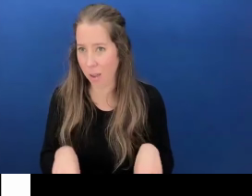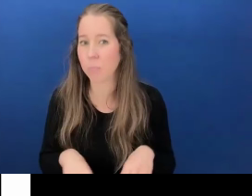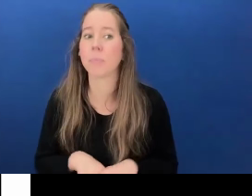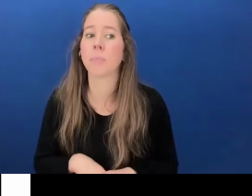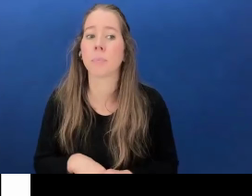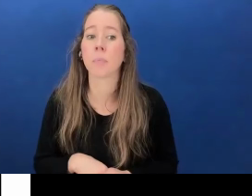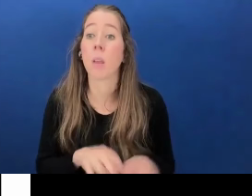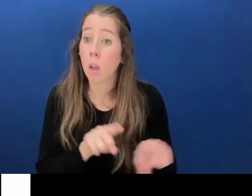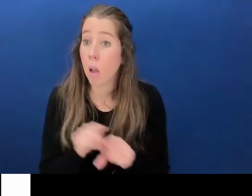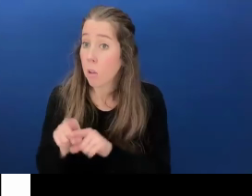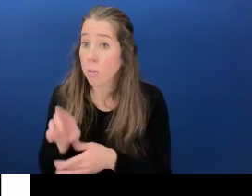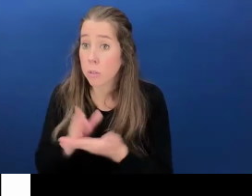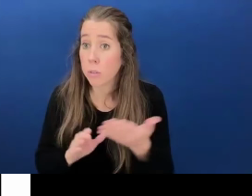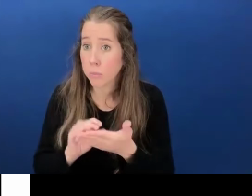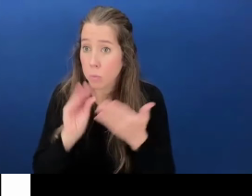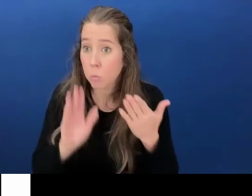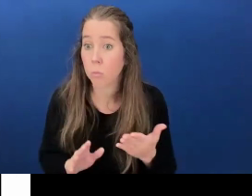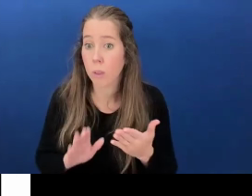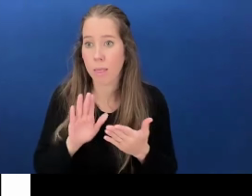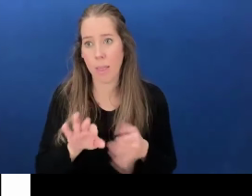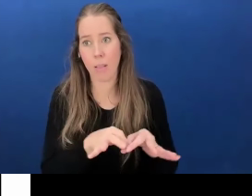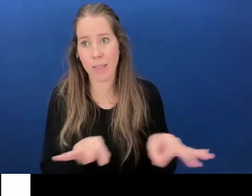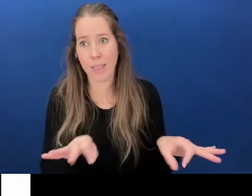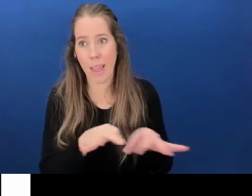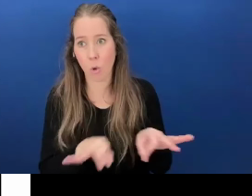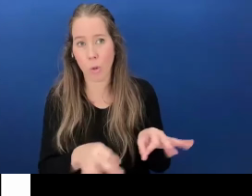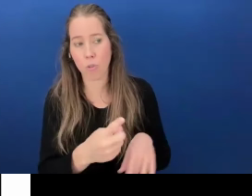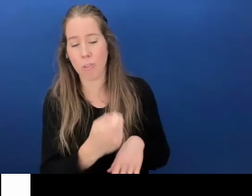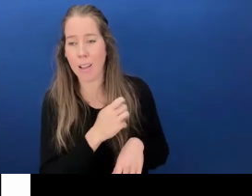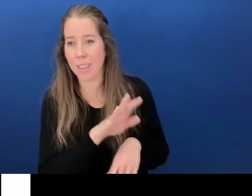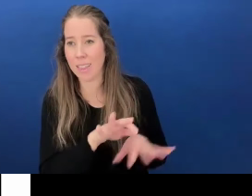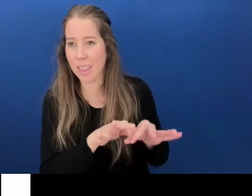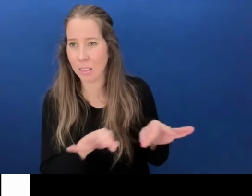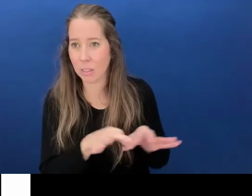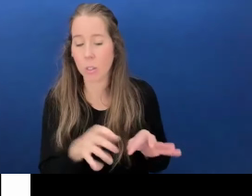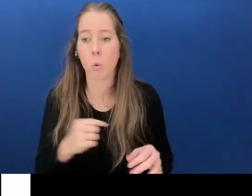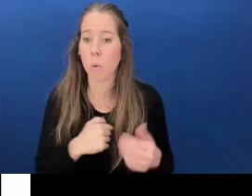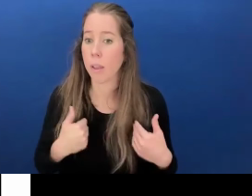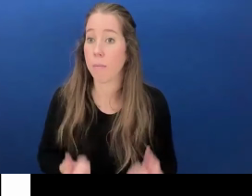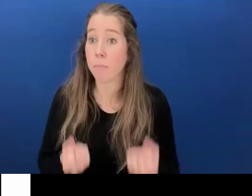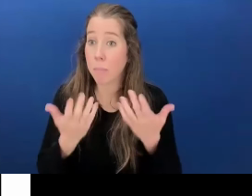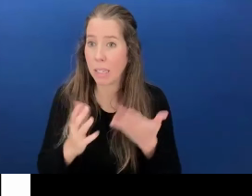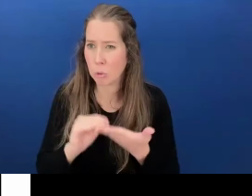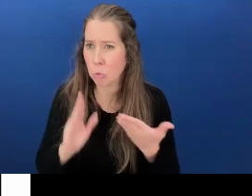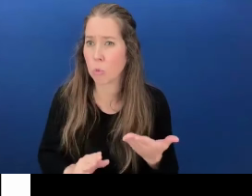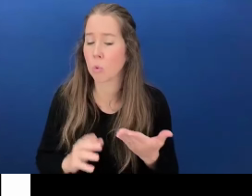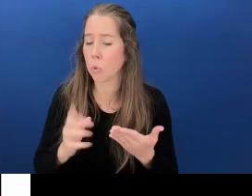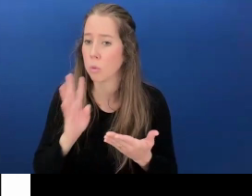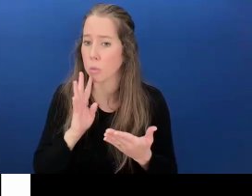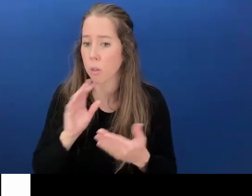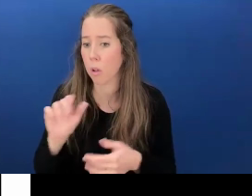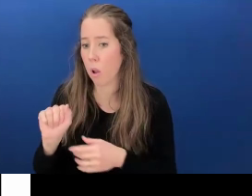know, and also for some of these students being able to ask it in their language. I mean, we've been getting a lot more students who speak Armenian. Roxy's your